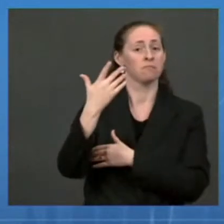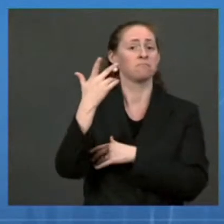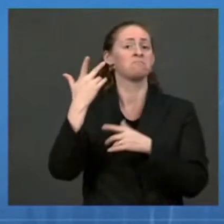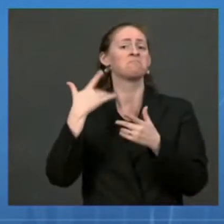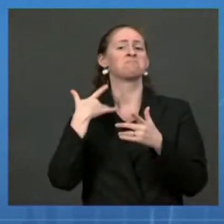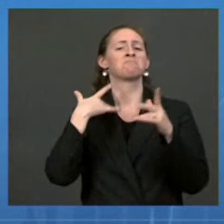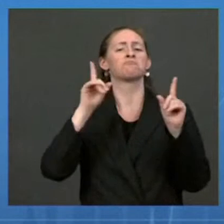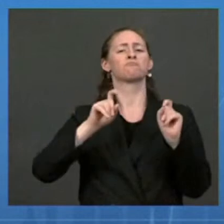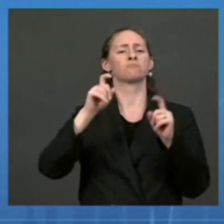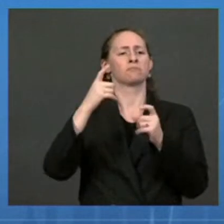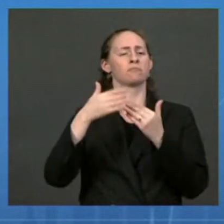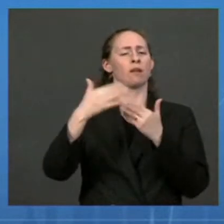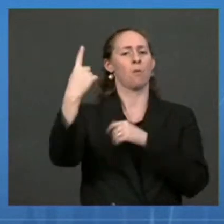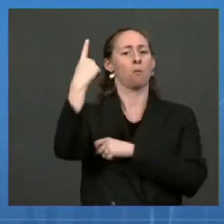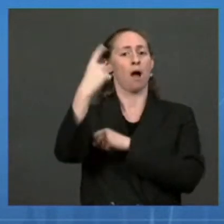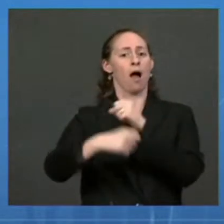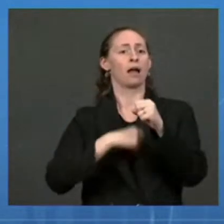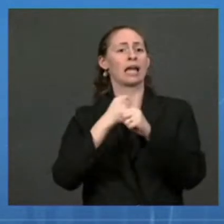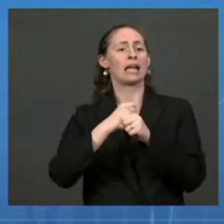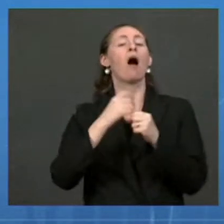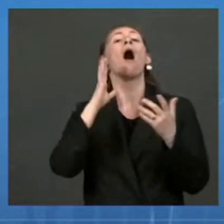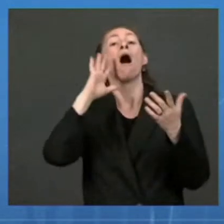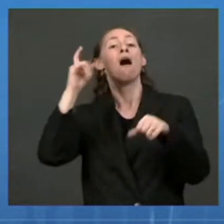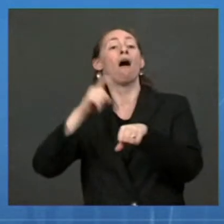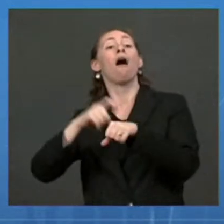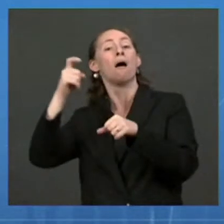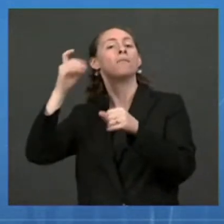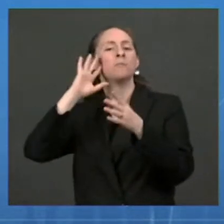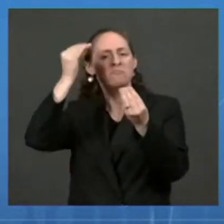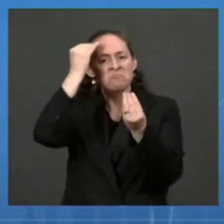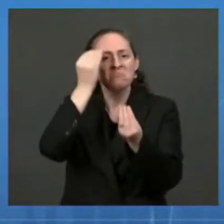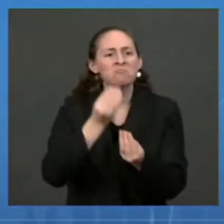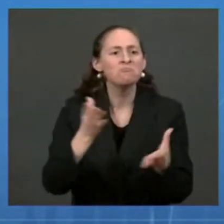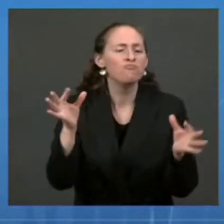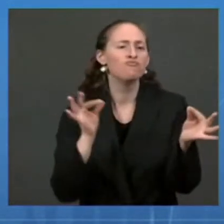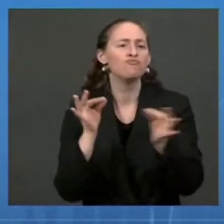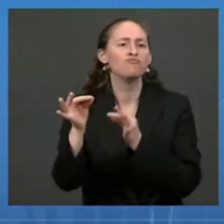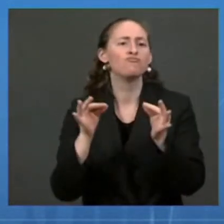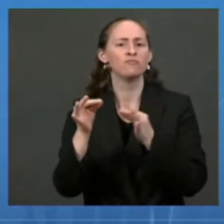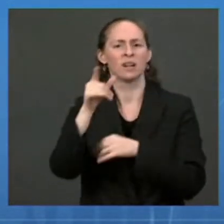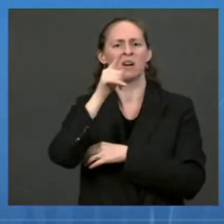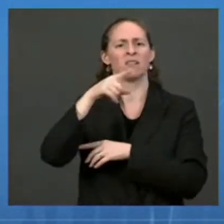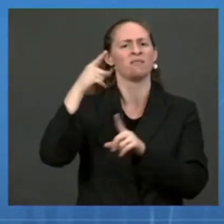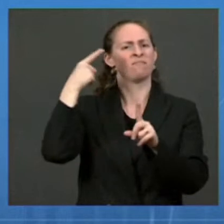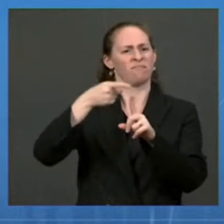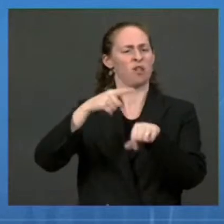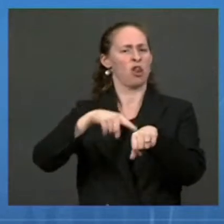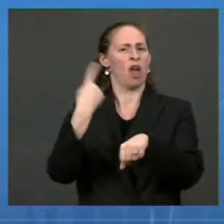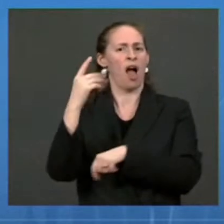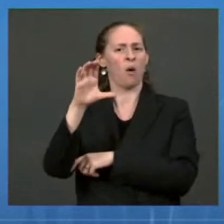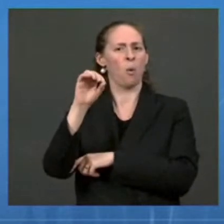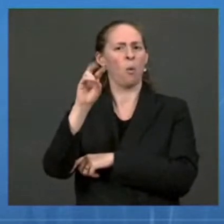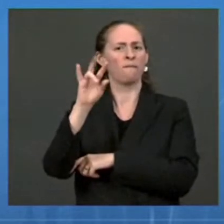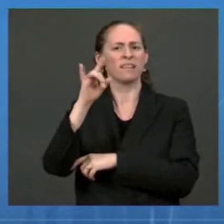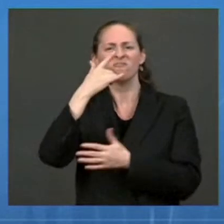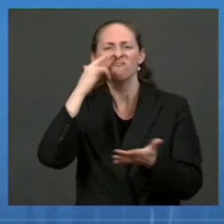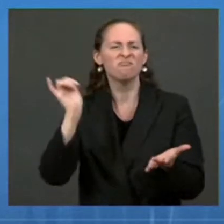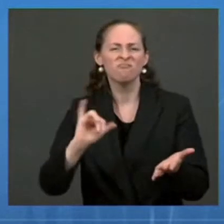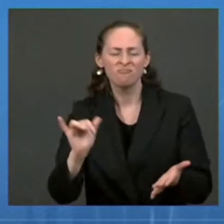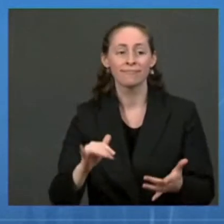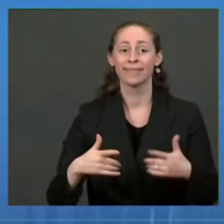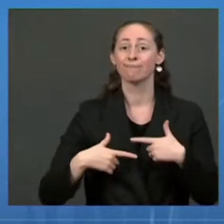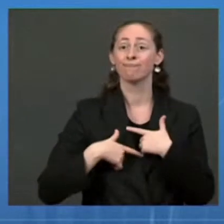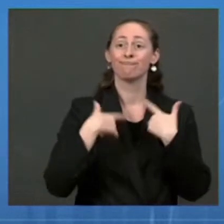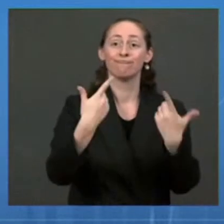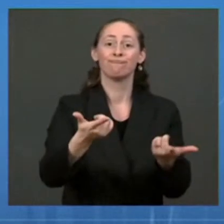public as to this very perplexing symptom complex. Back to you, Jeff. Well, thank you, doctors. Let's open it up for a